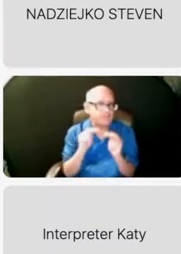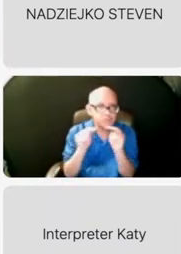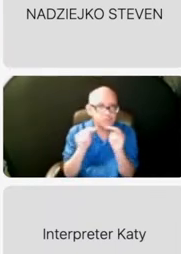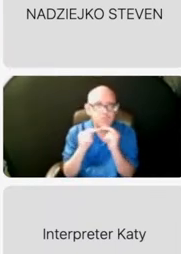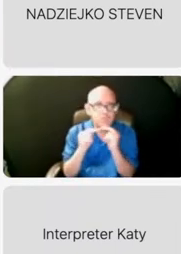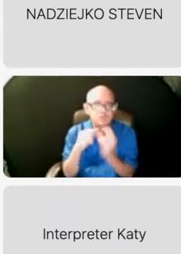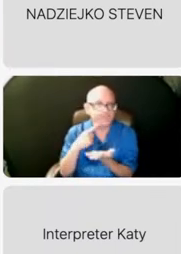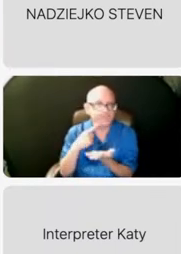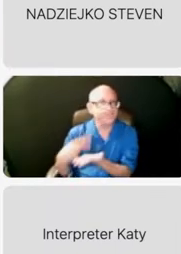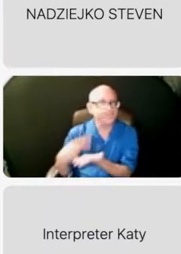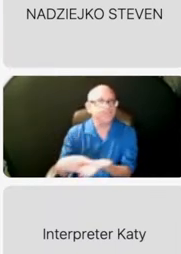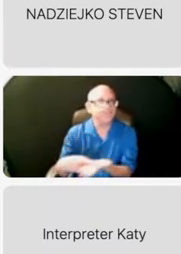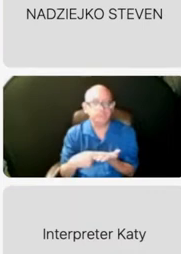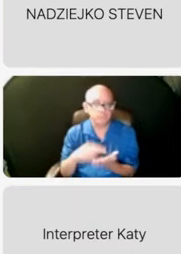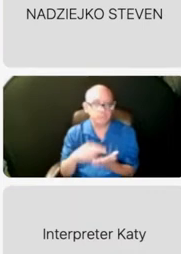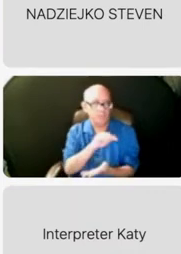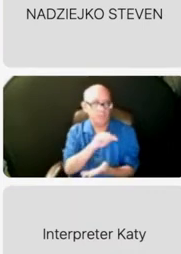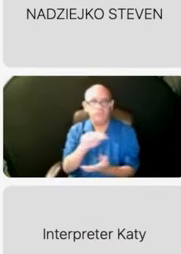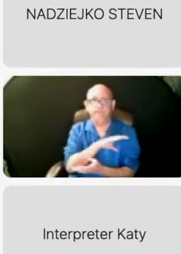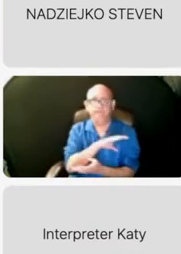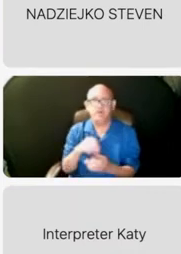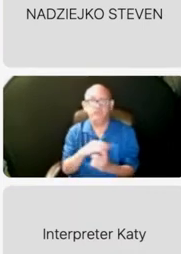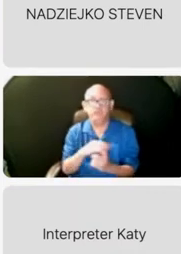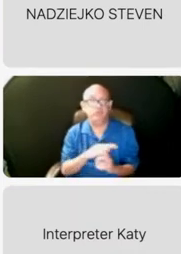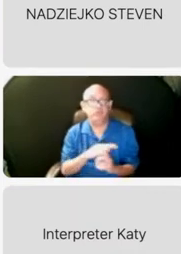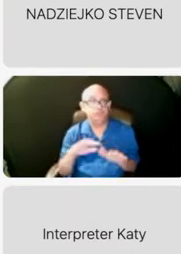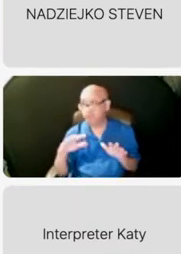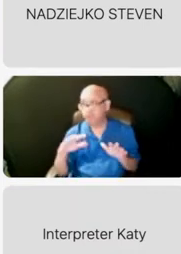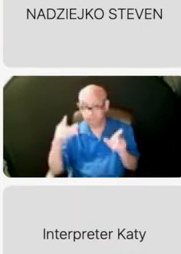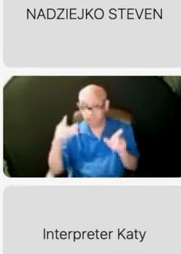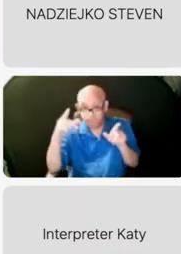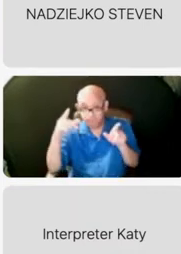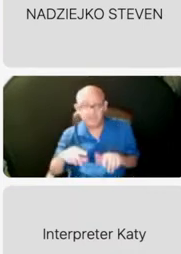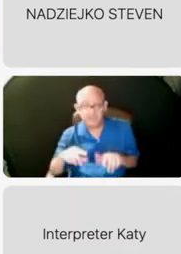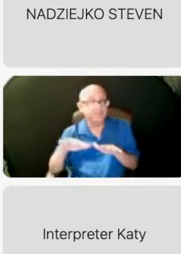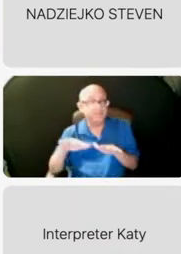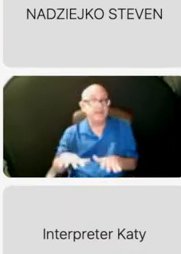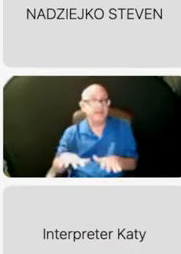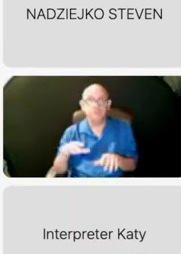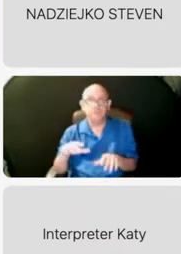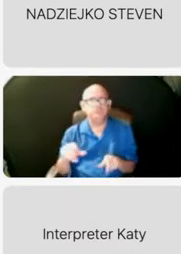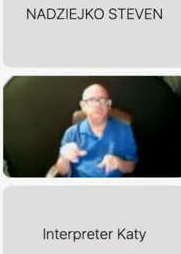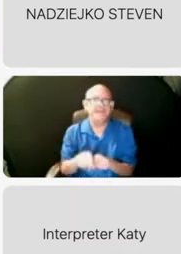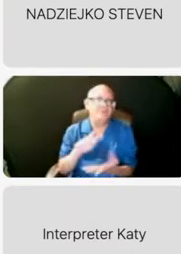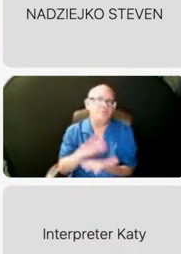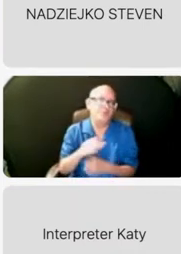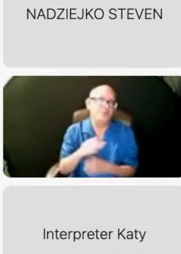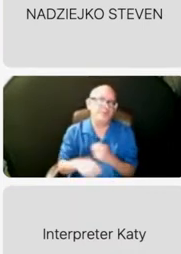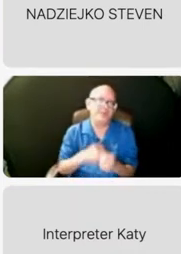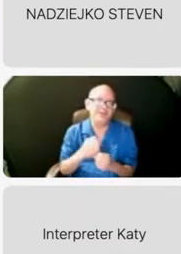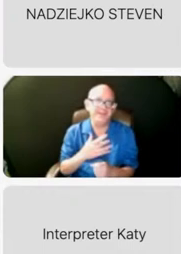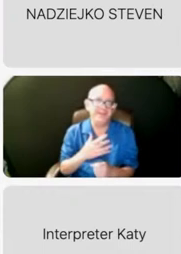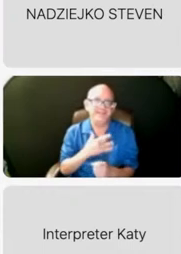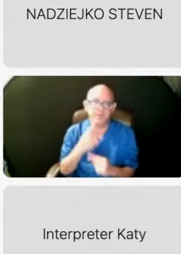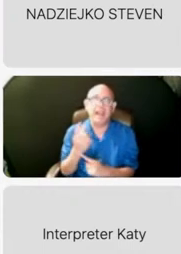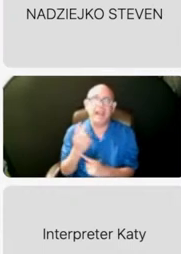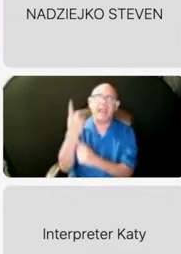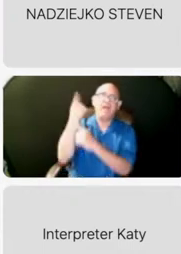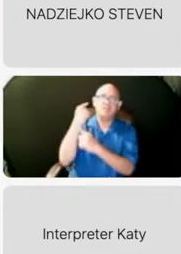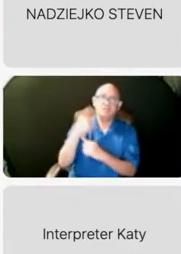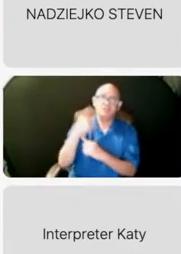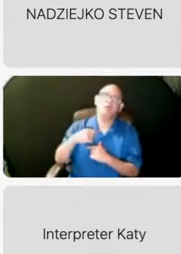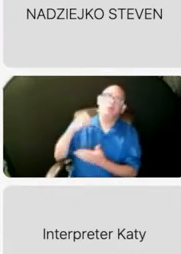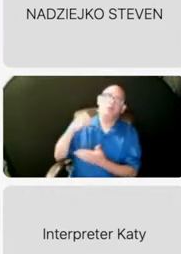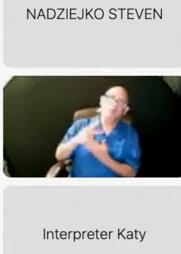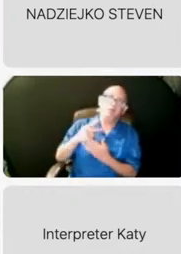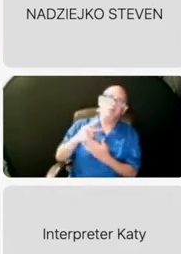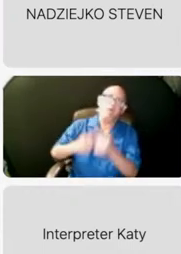settling within the same school year because usually it's like we're settling for the past school year you know going backwards so i just wanted to